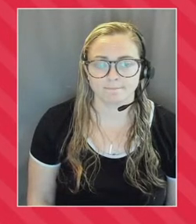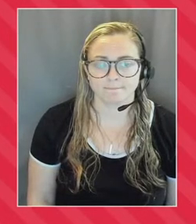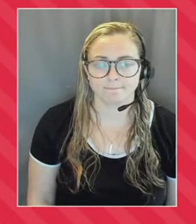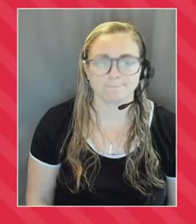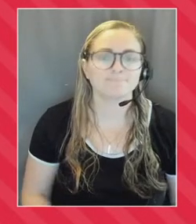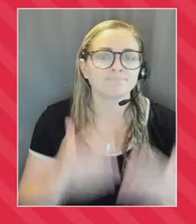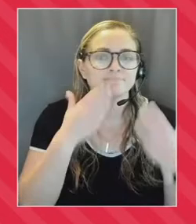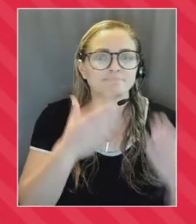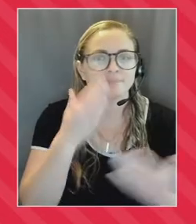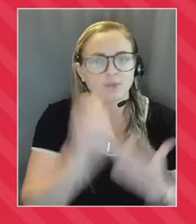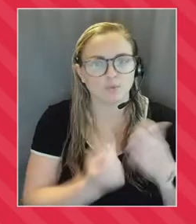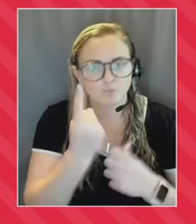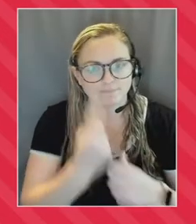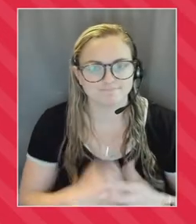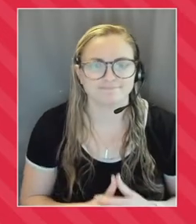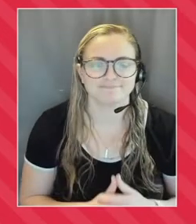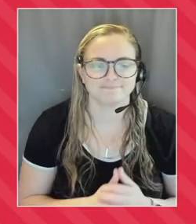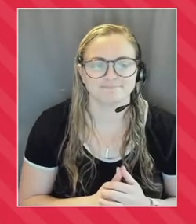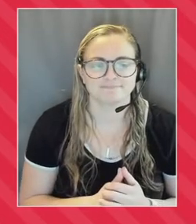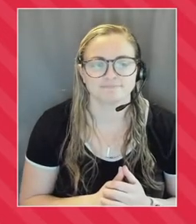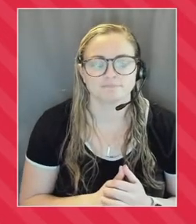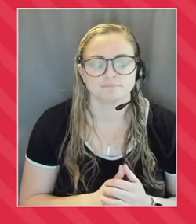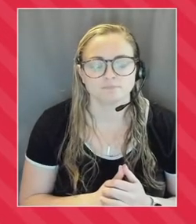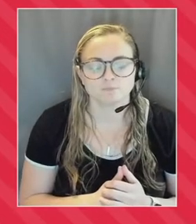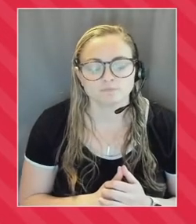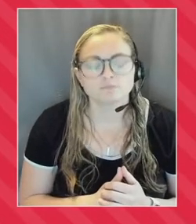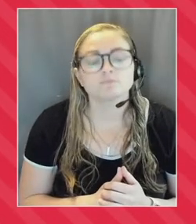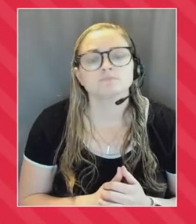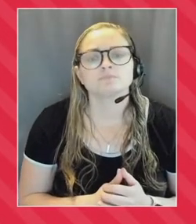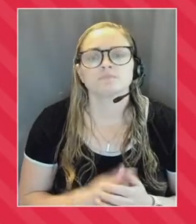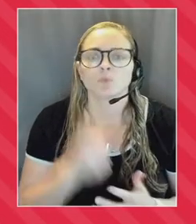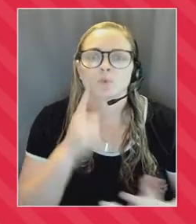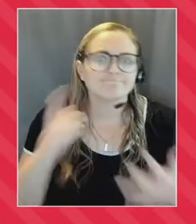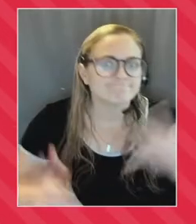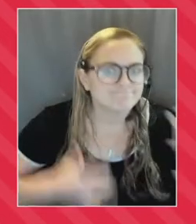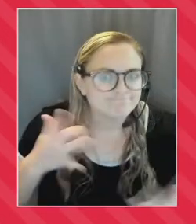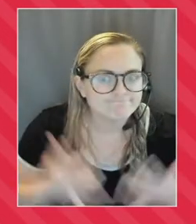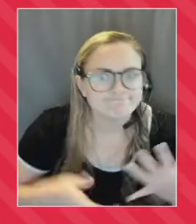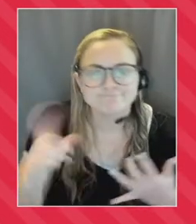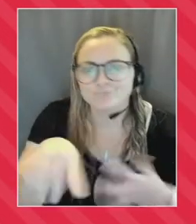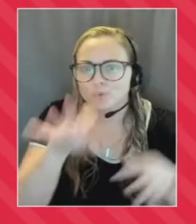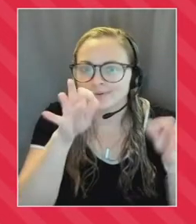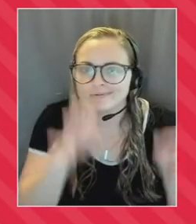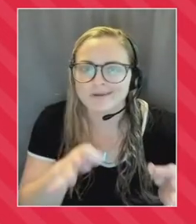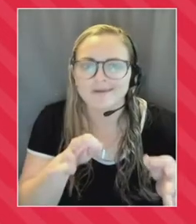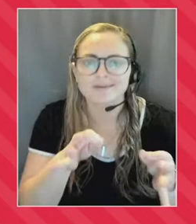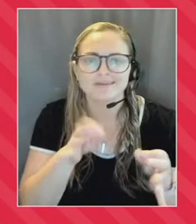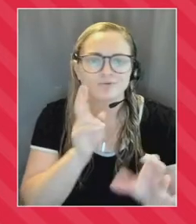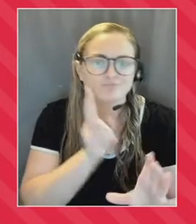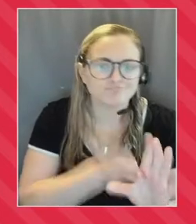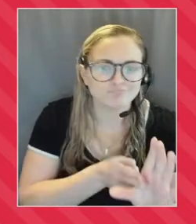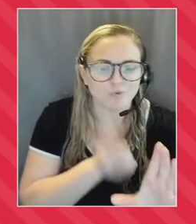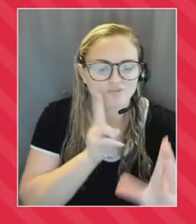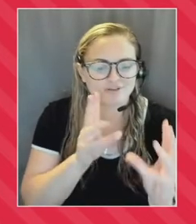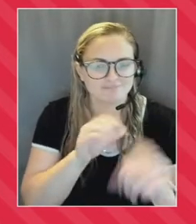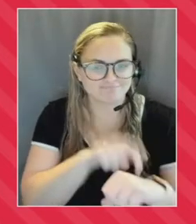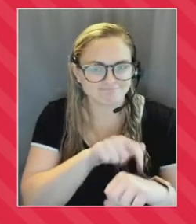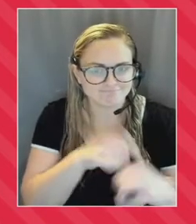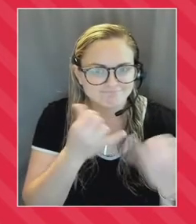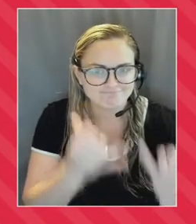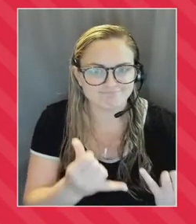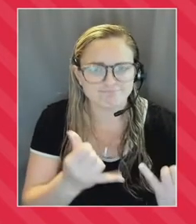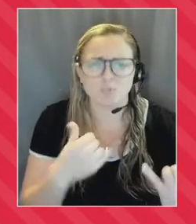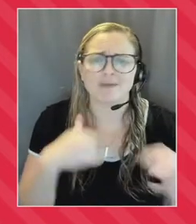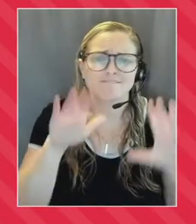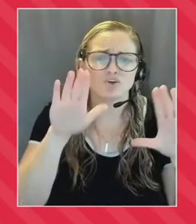Thank you, everyone. We are overjoyed that you have decided to spend this time with us today. We have a